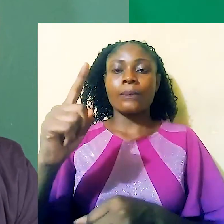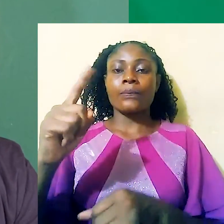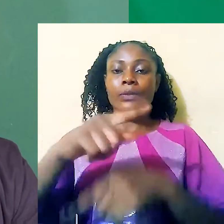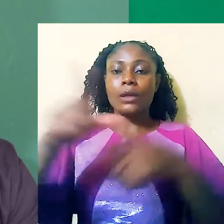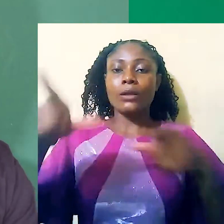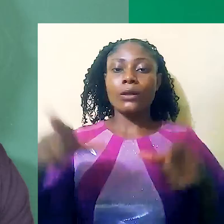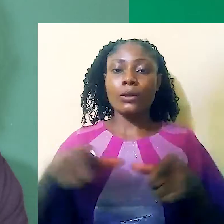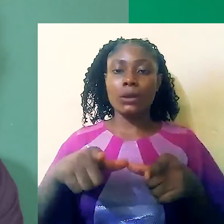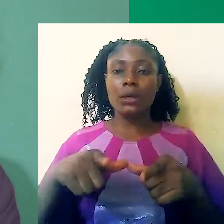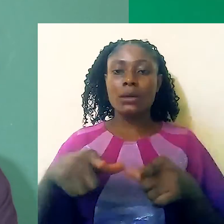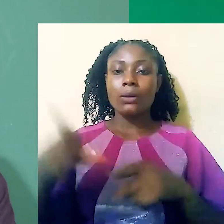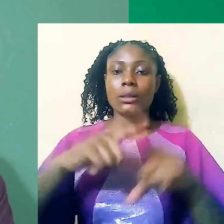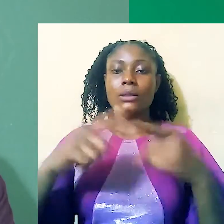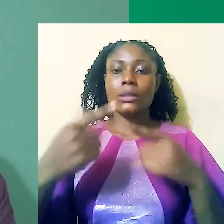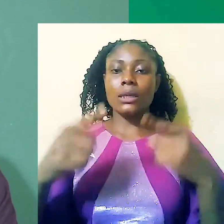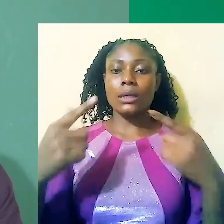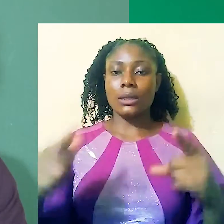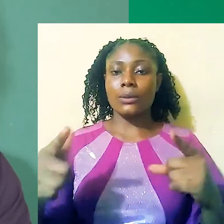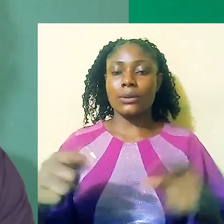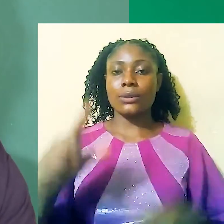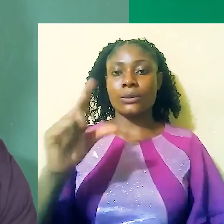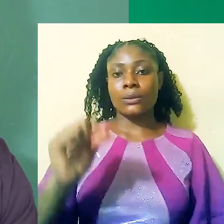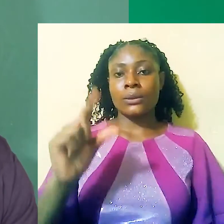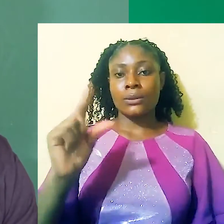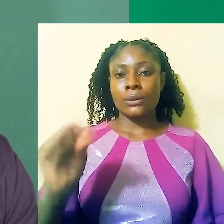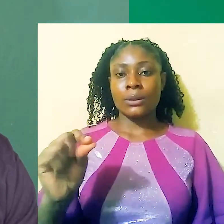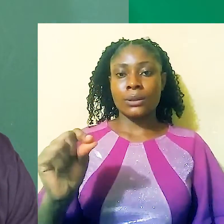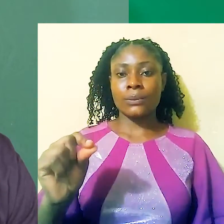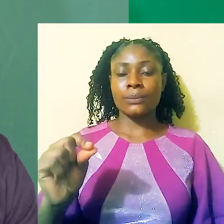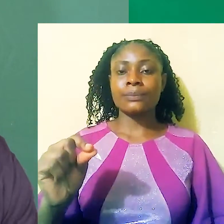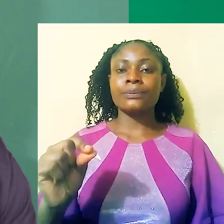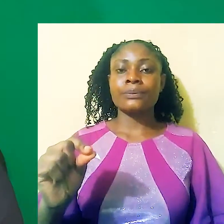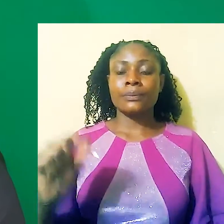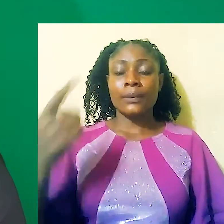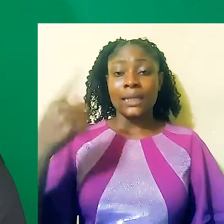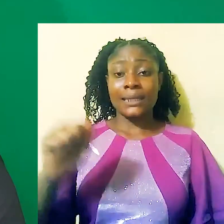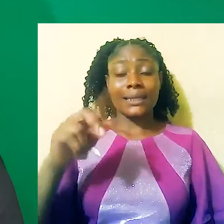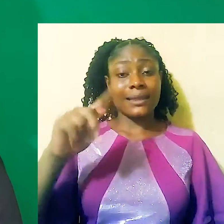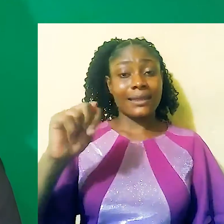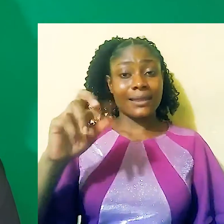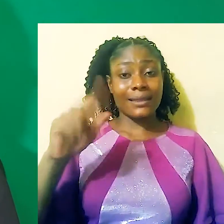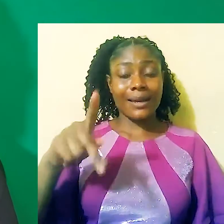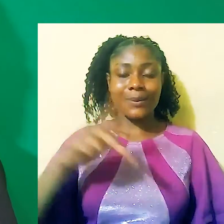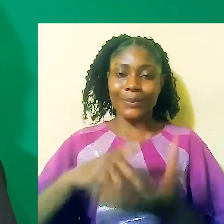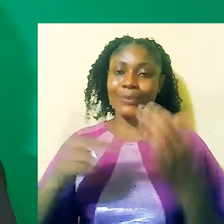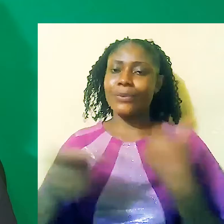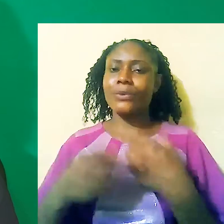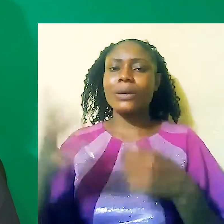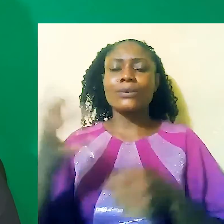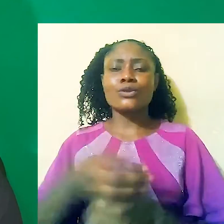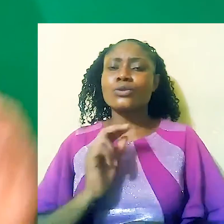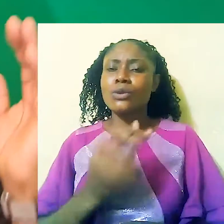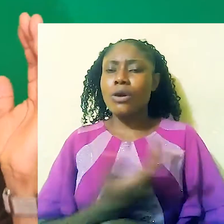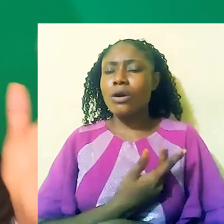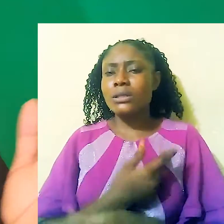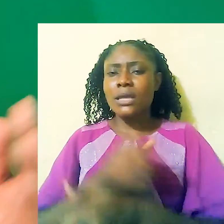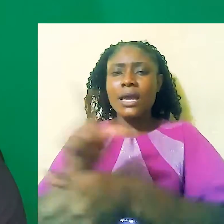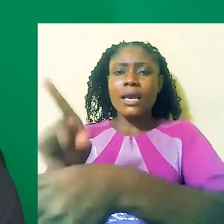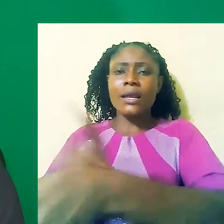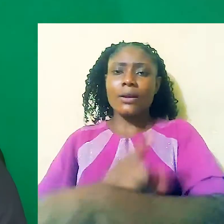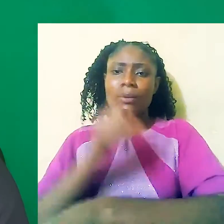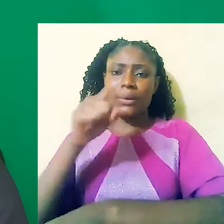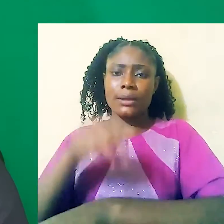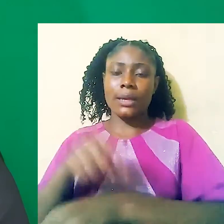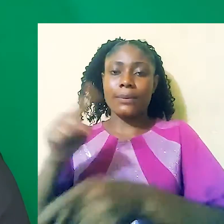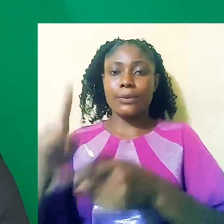of Indigenous Sign Languages, IDSL 2020. So the TAP program took us